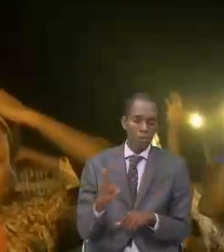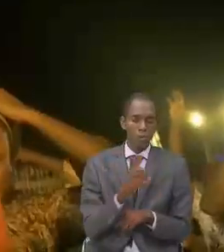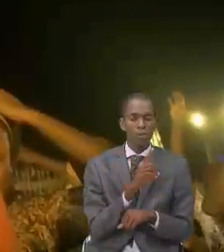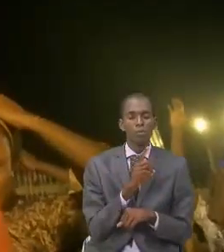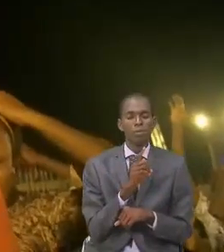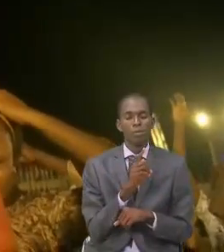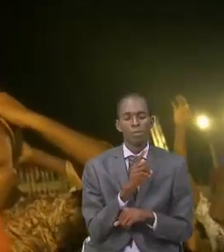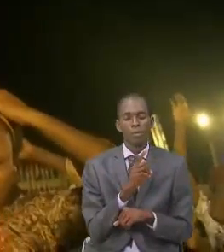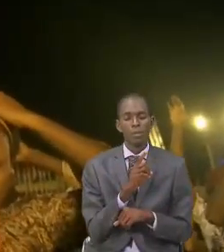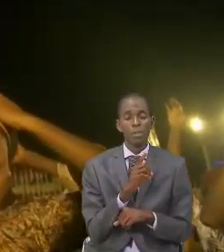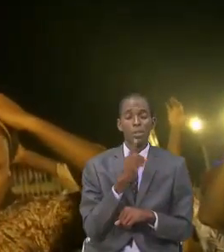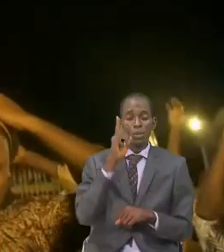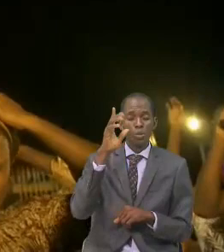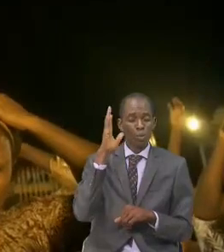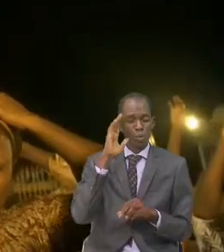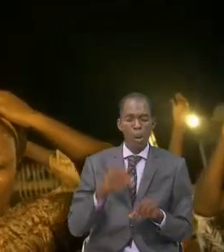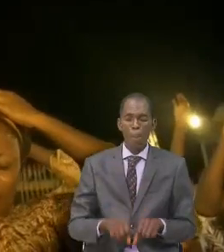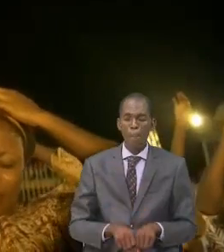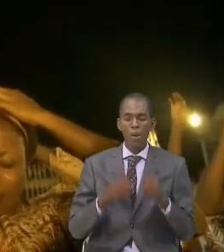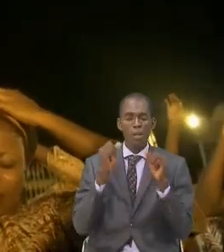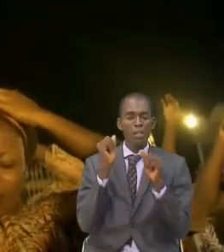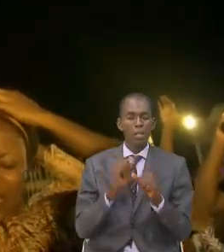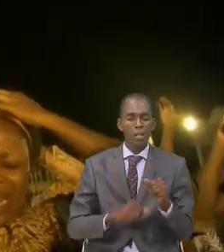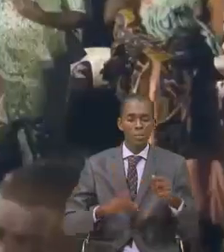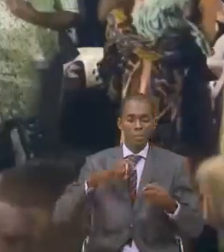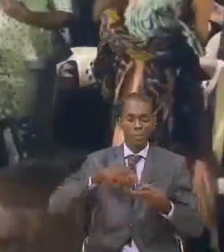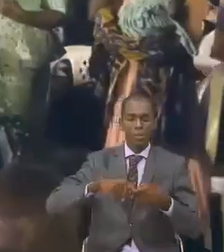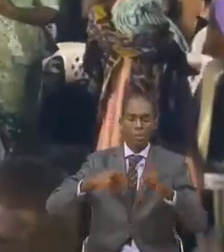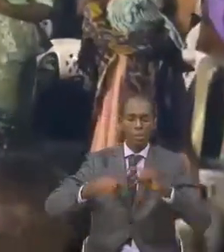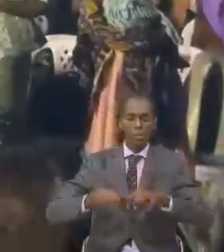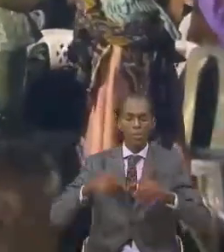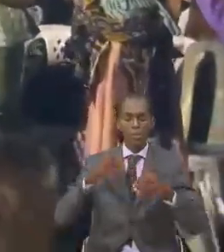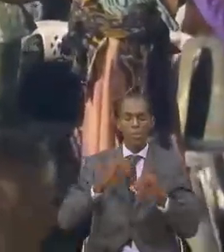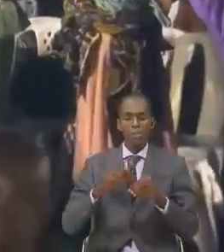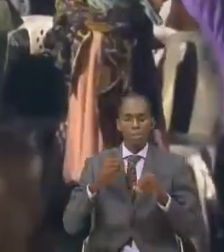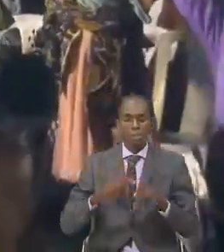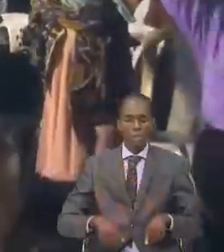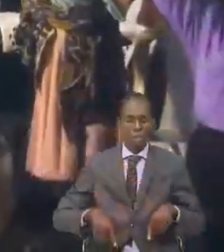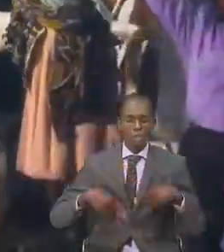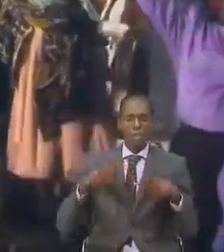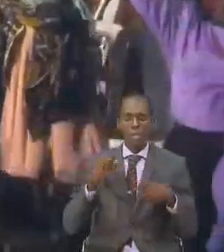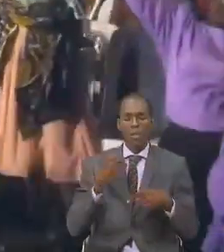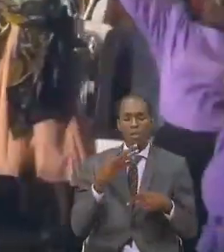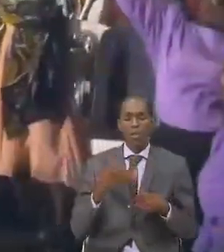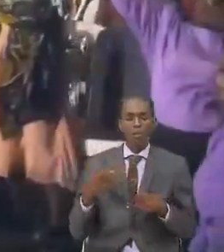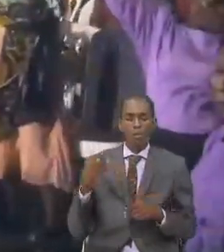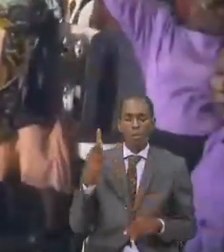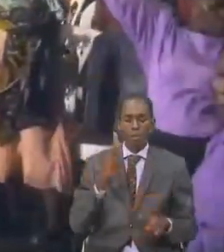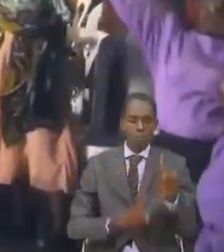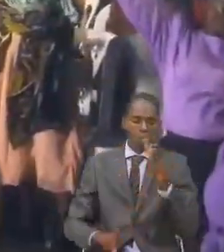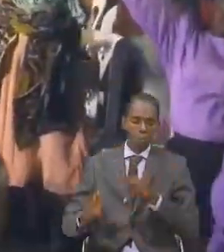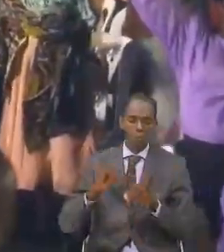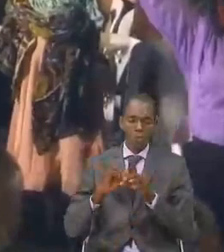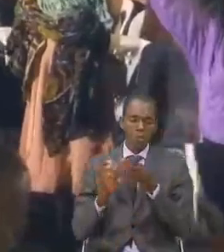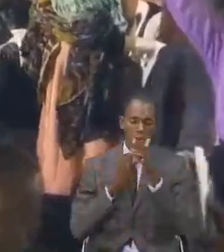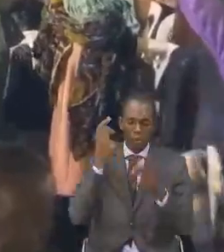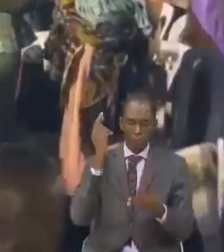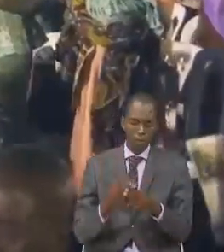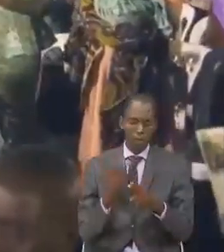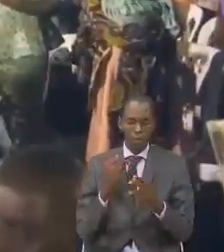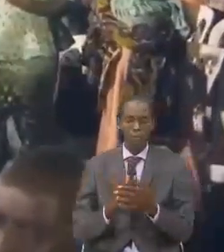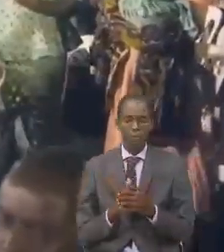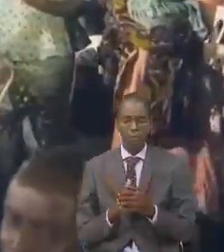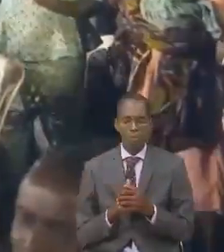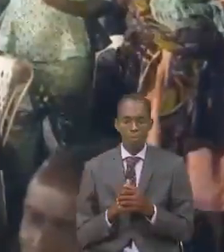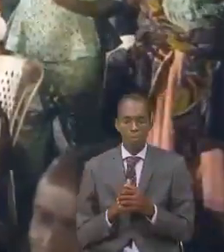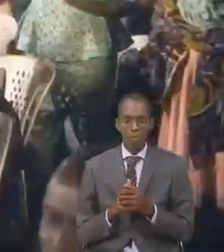everyone, deliverance for everyone. You break every chain in the lives of